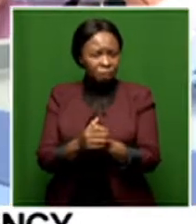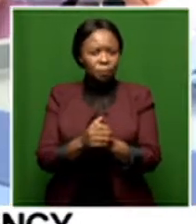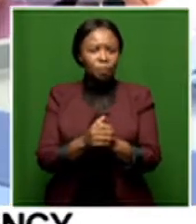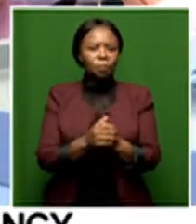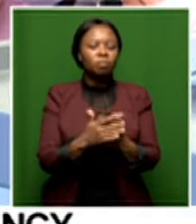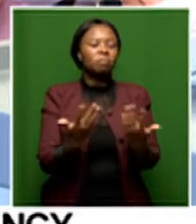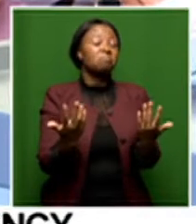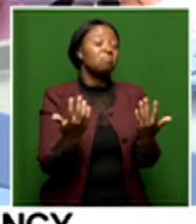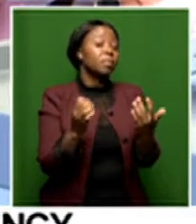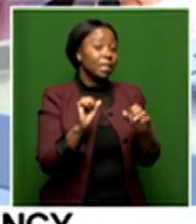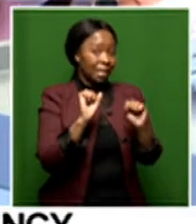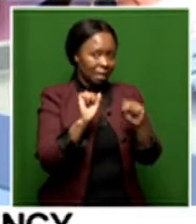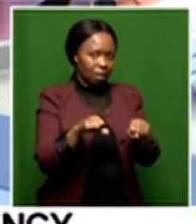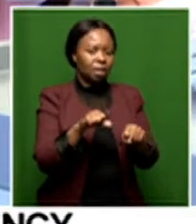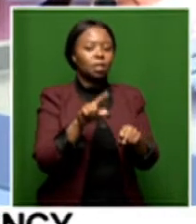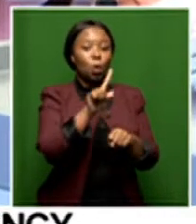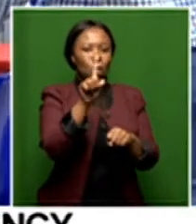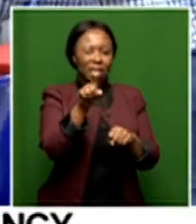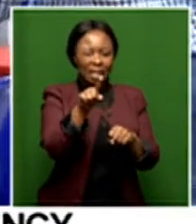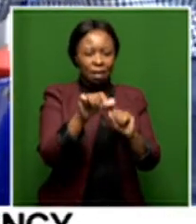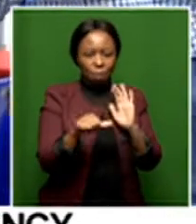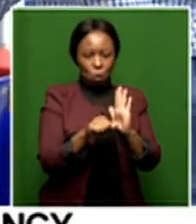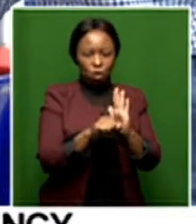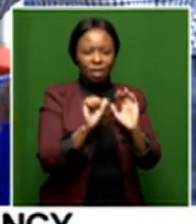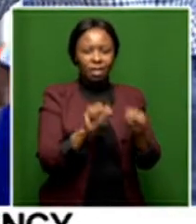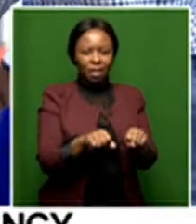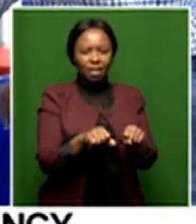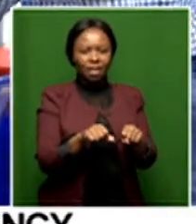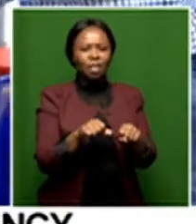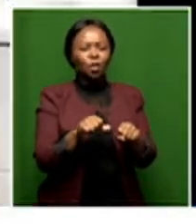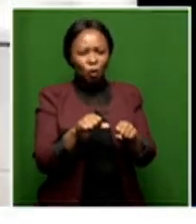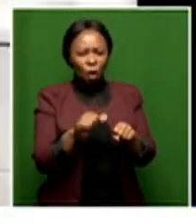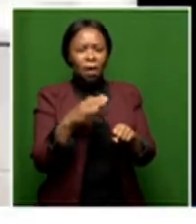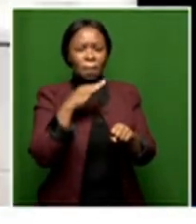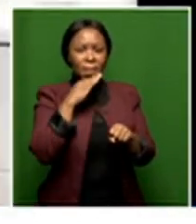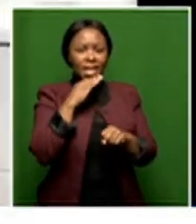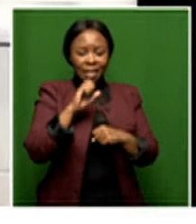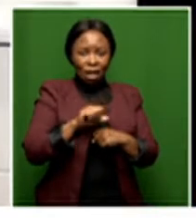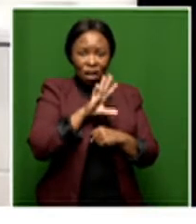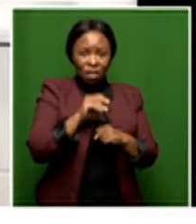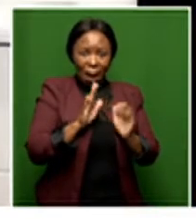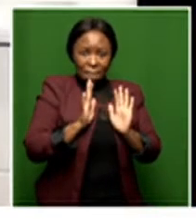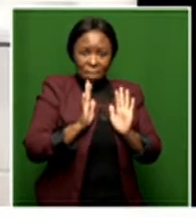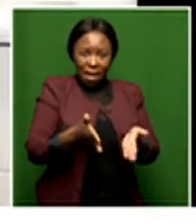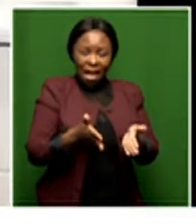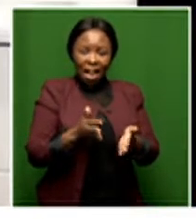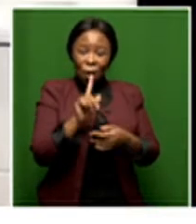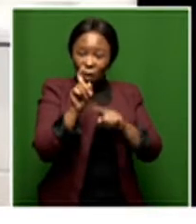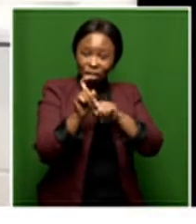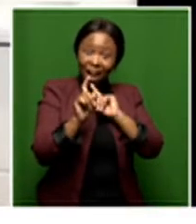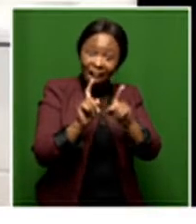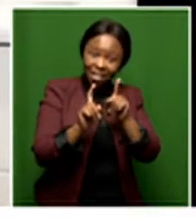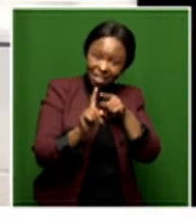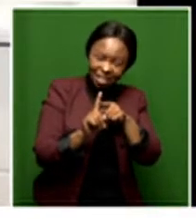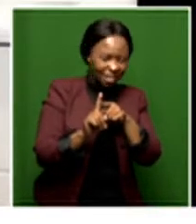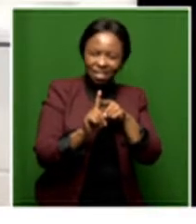Yes, and it's an incredibly important question, and it's just to reassure everyone, it's not just South Africa who's now trying to answer this question. All